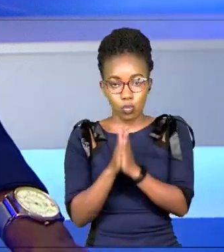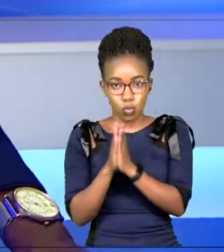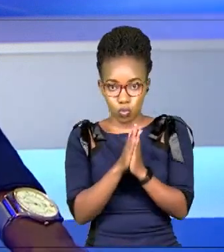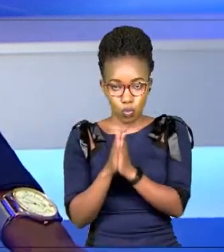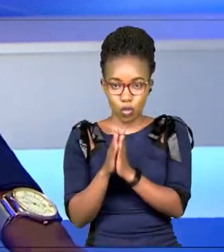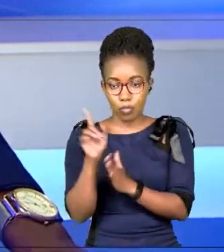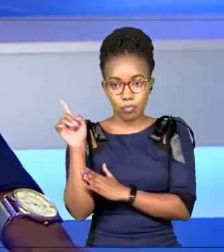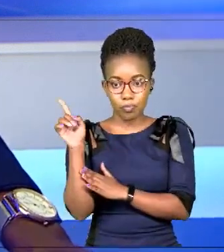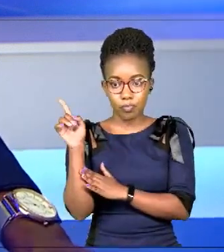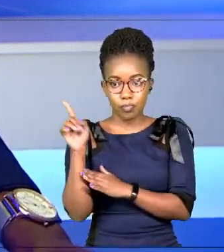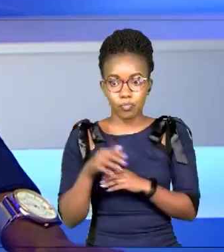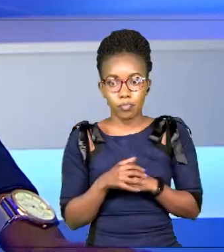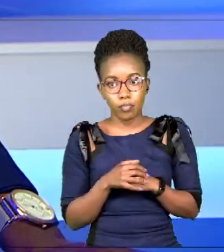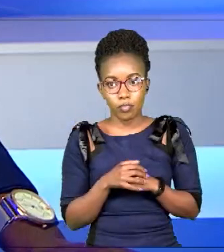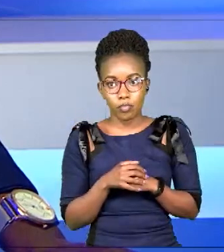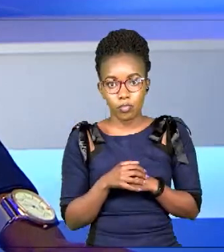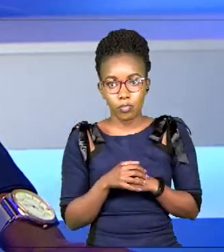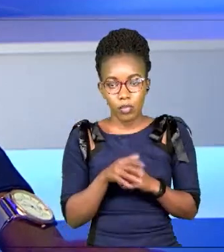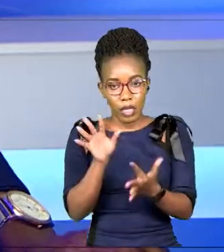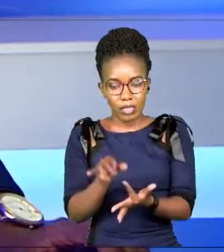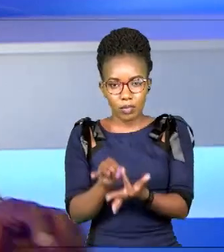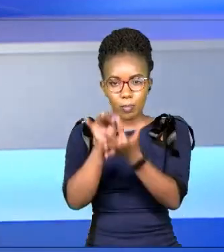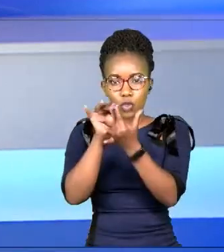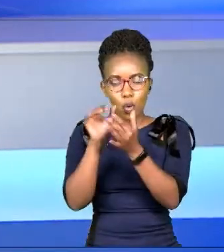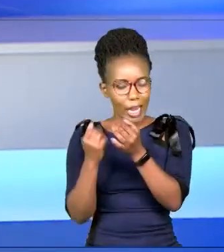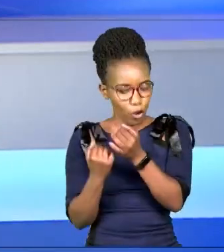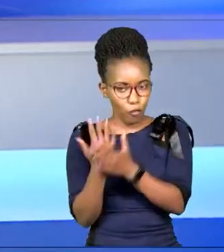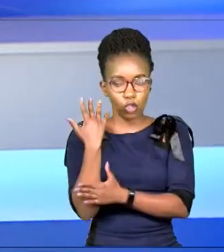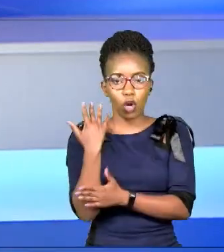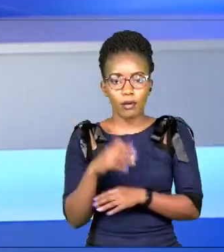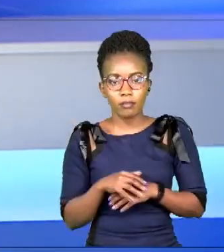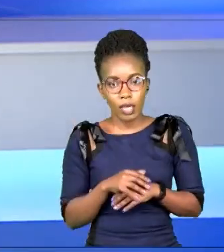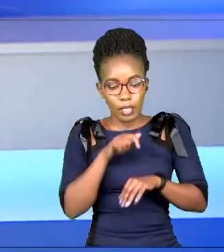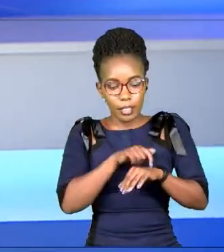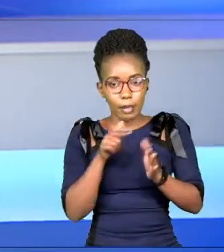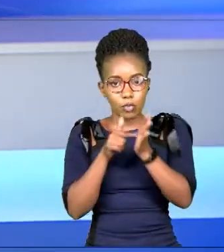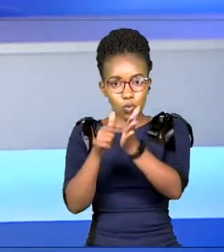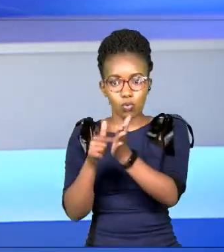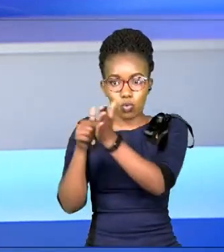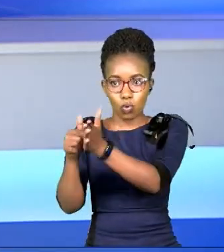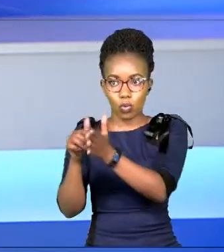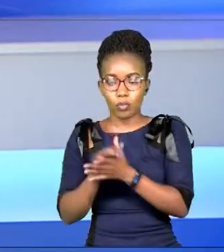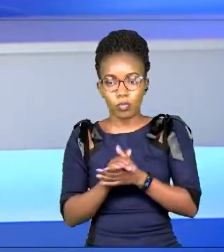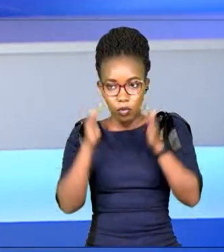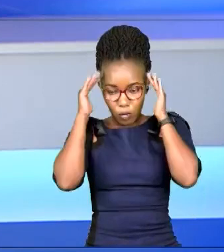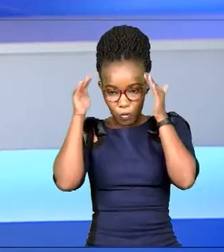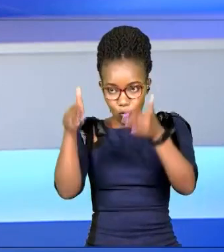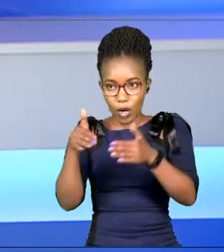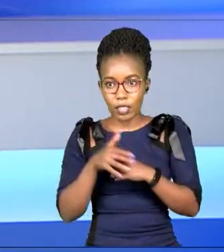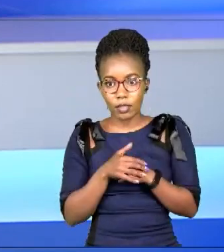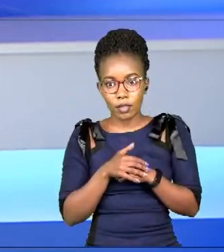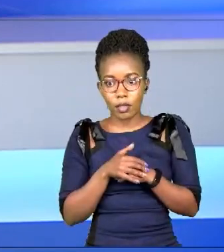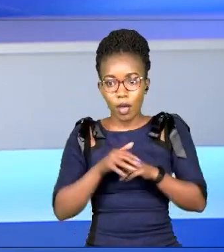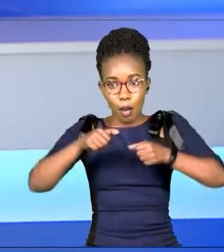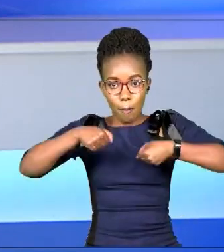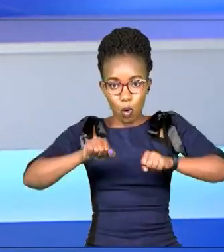there and will be highlighting some of the most outstanding innovation at the Expo. On today's highlight, he focuses on a mini tractor